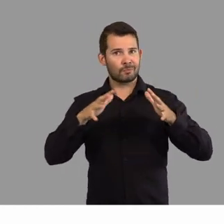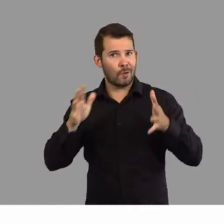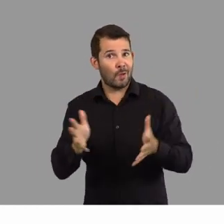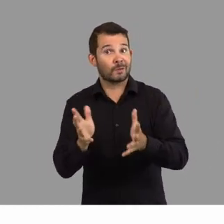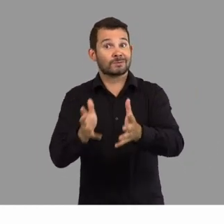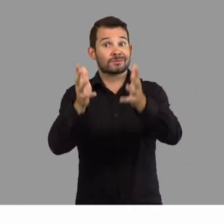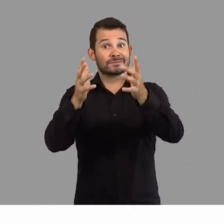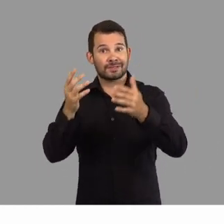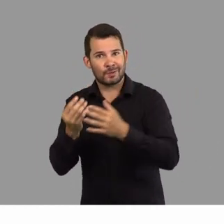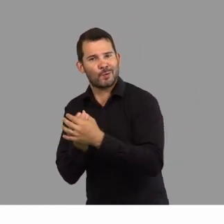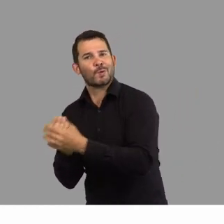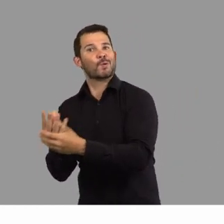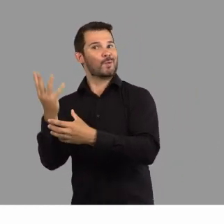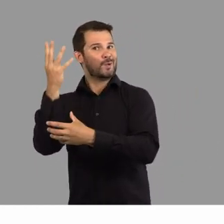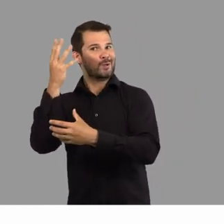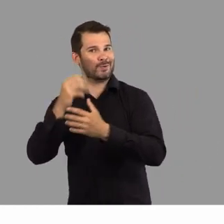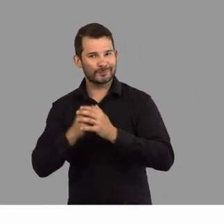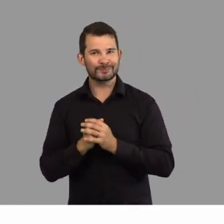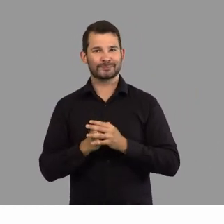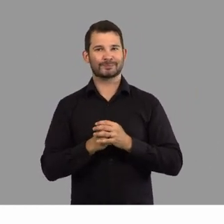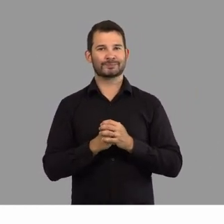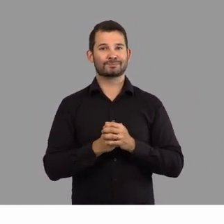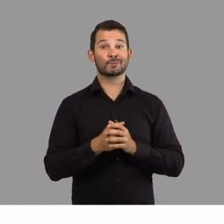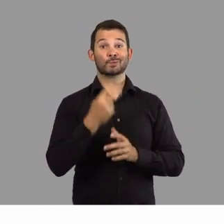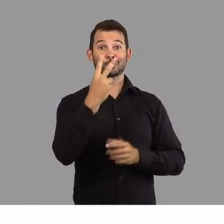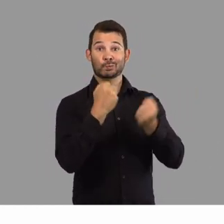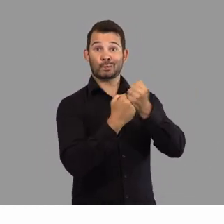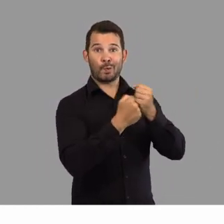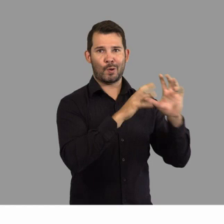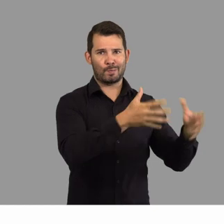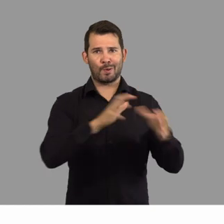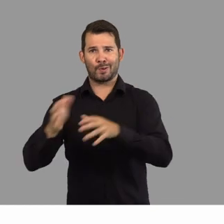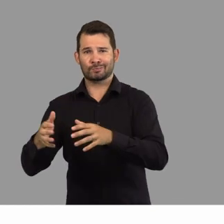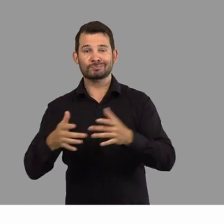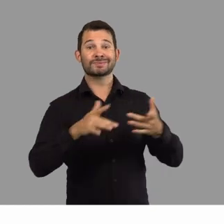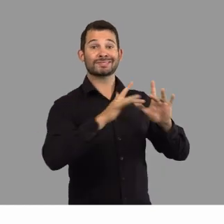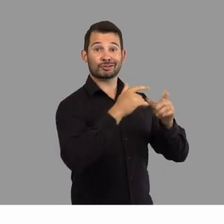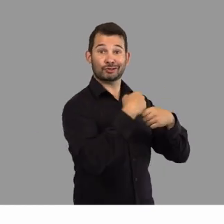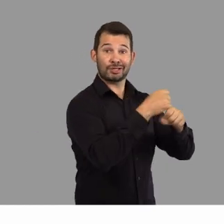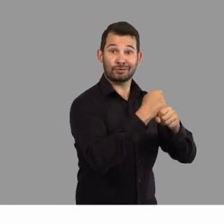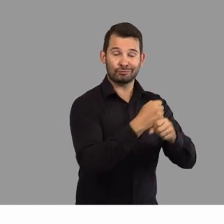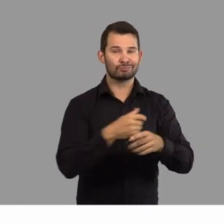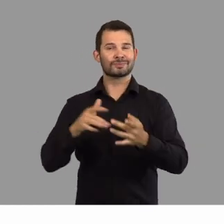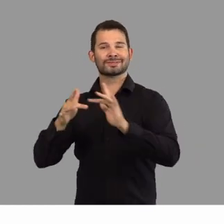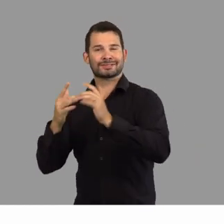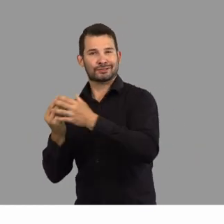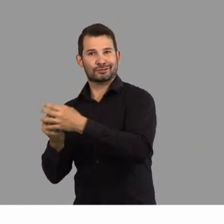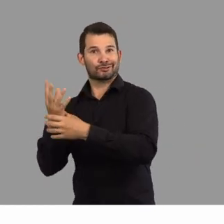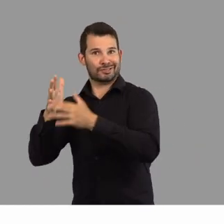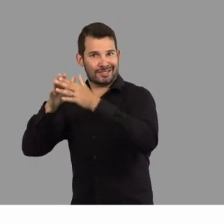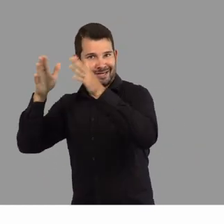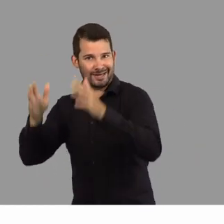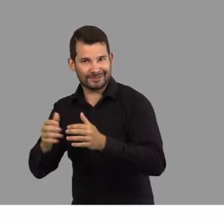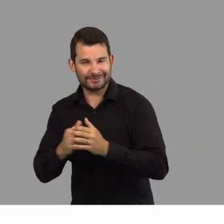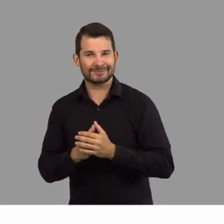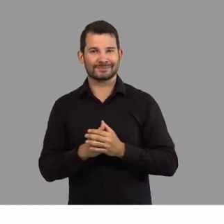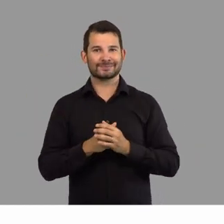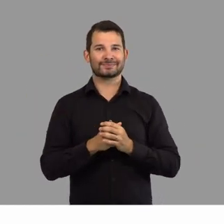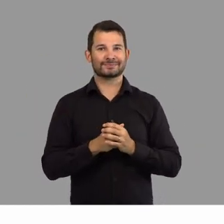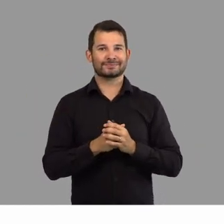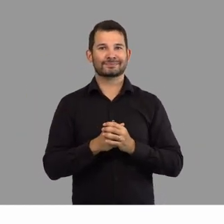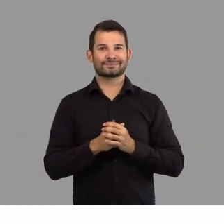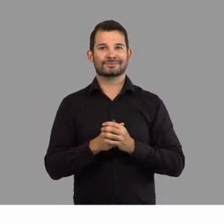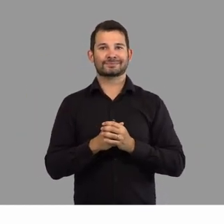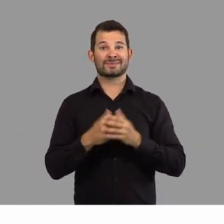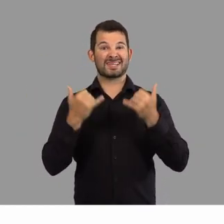components: seed, cultivate, and grow. Two support components: digital generator and digital